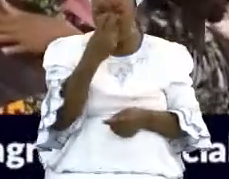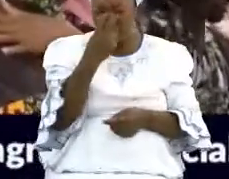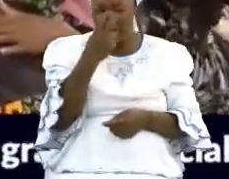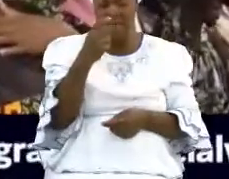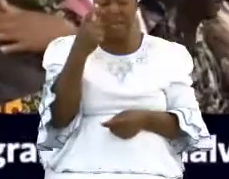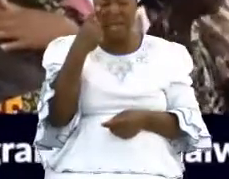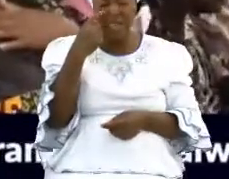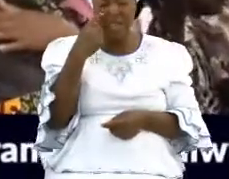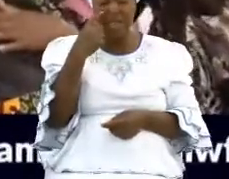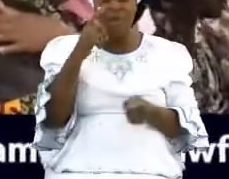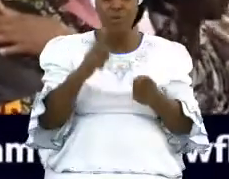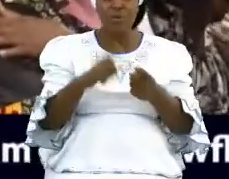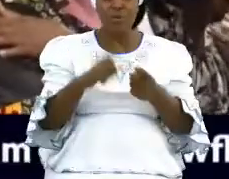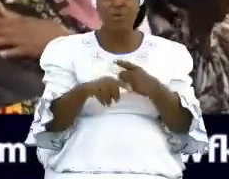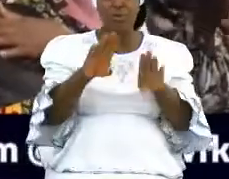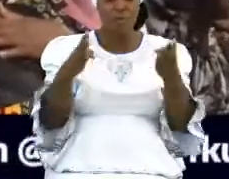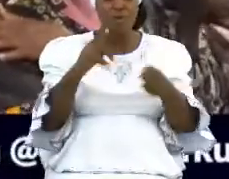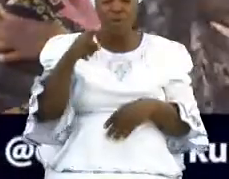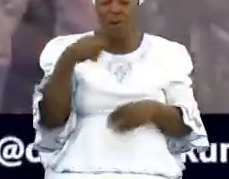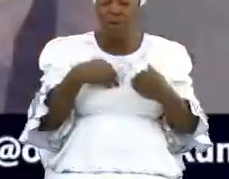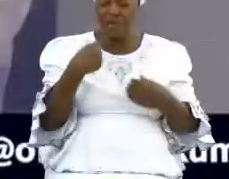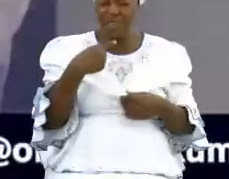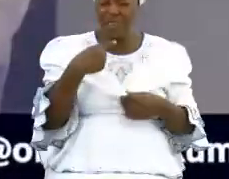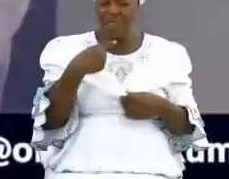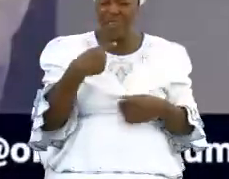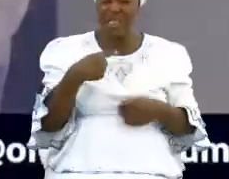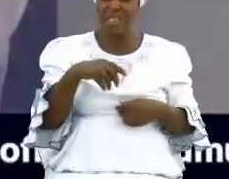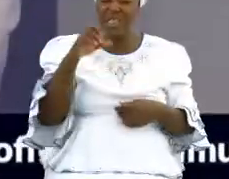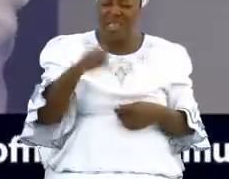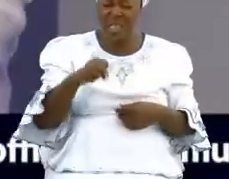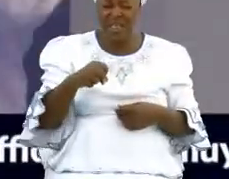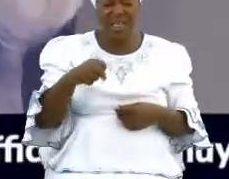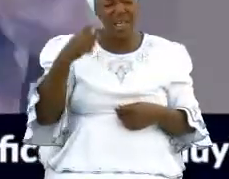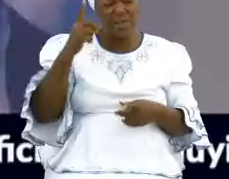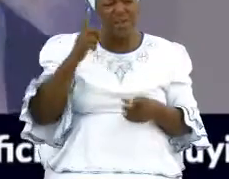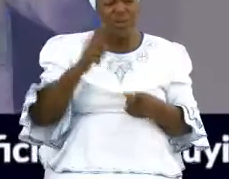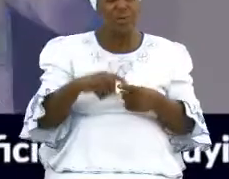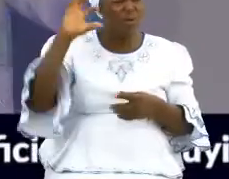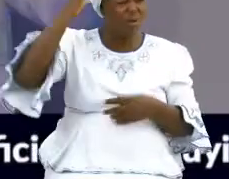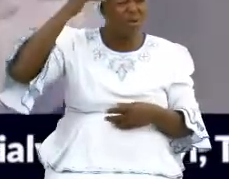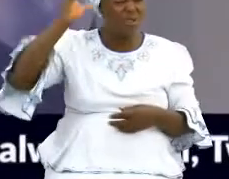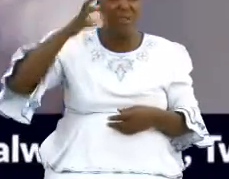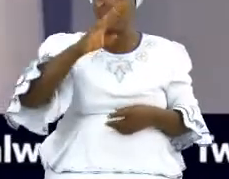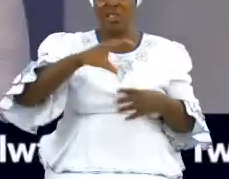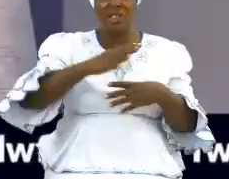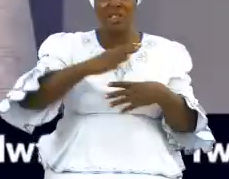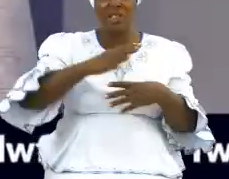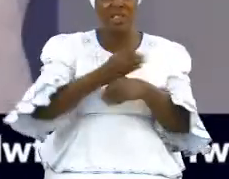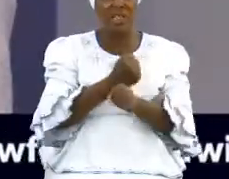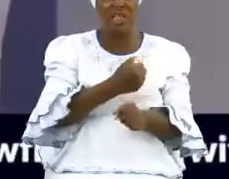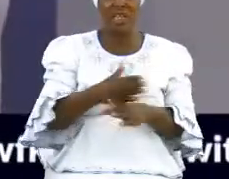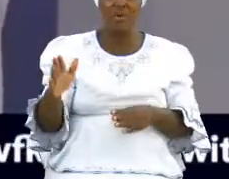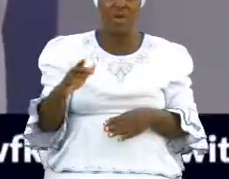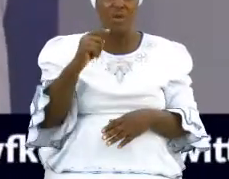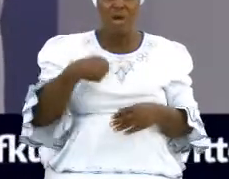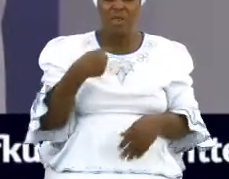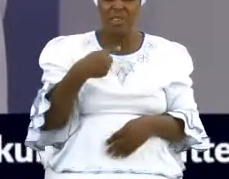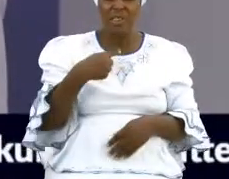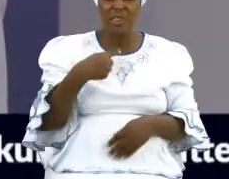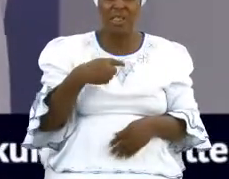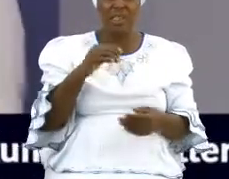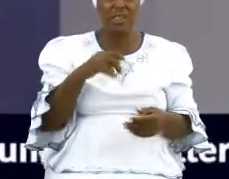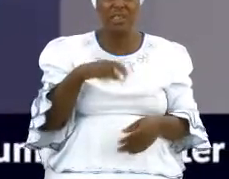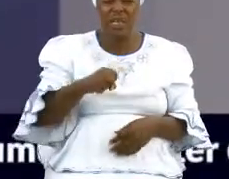opened. You have said yes to insanity being taken away. You have said yes to that swelling going away from